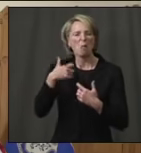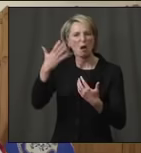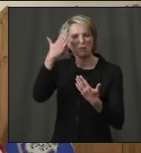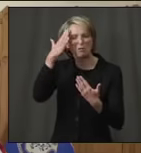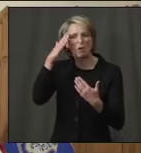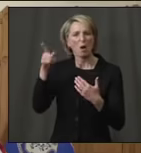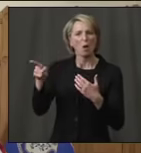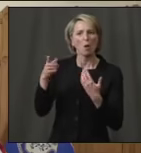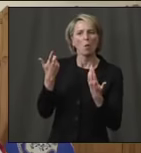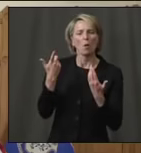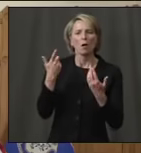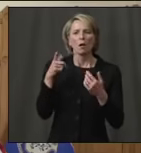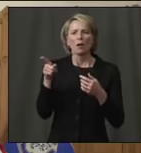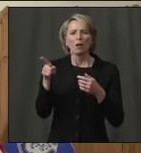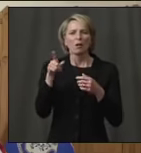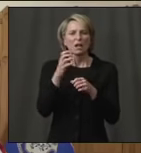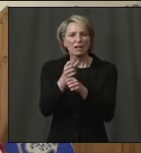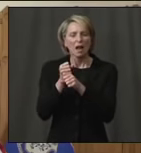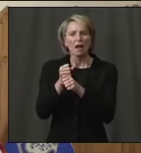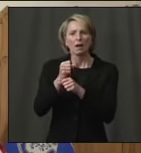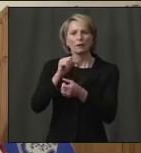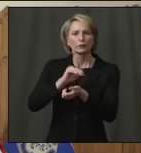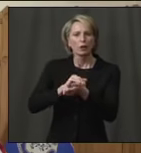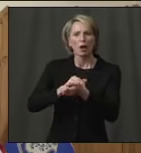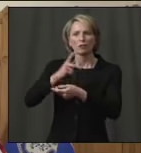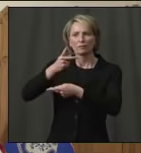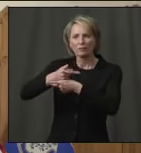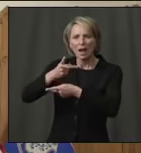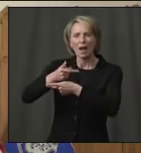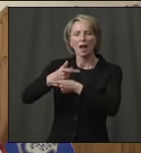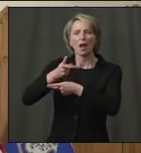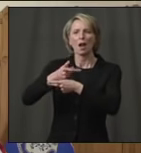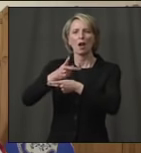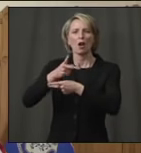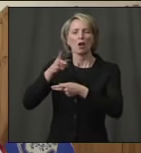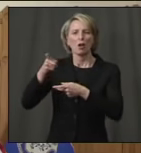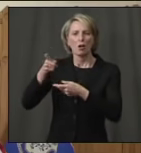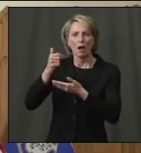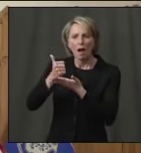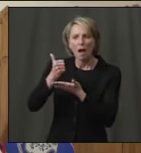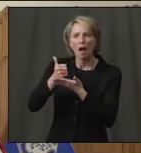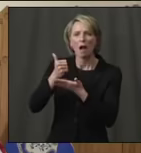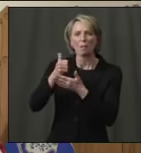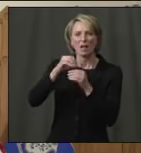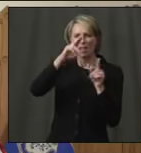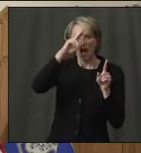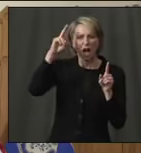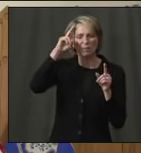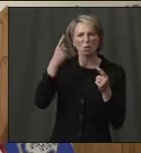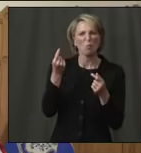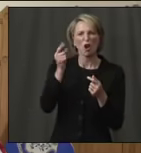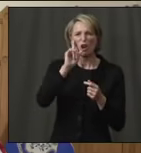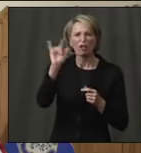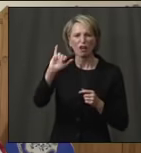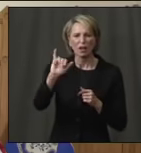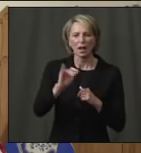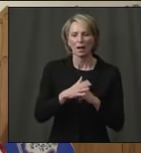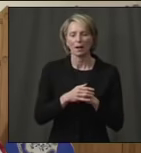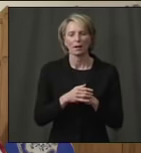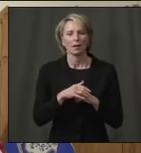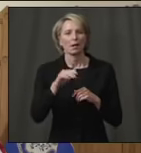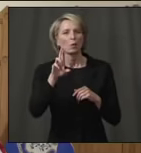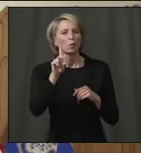How can you describe the environment in the hospital where you received that treatment? Yes, as I may